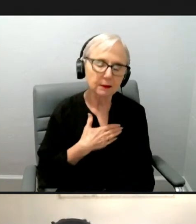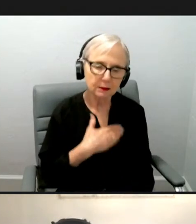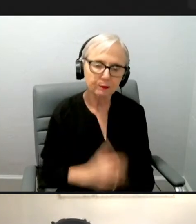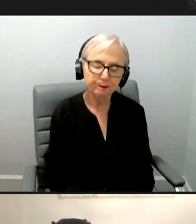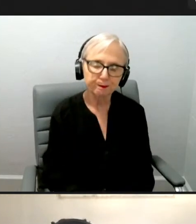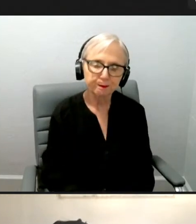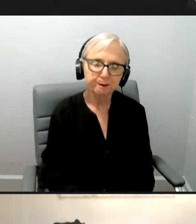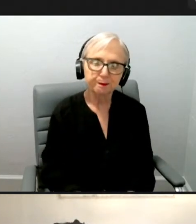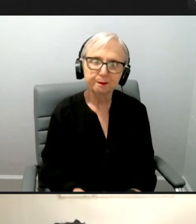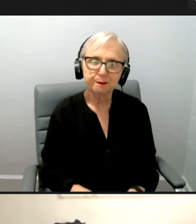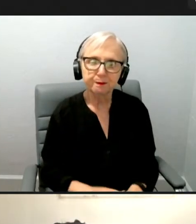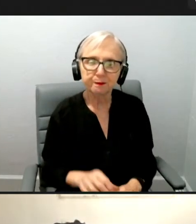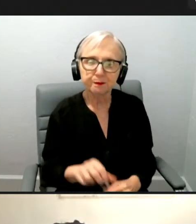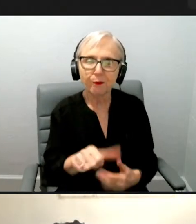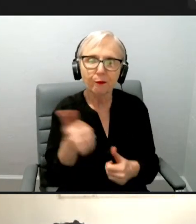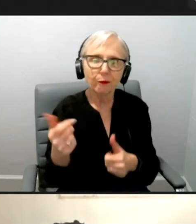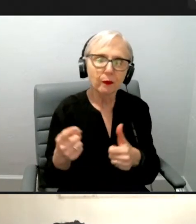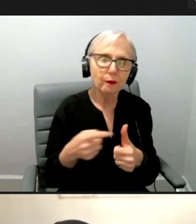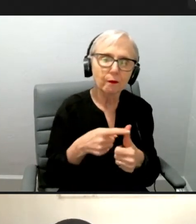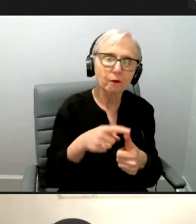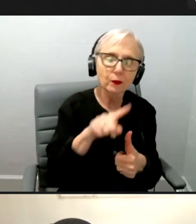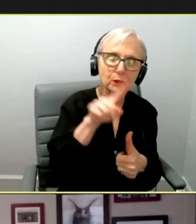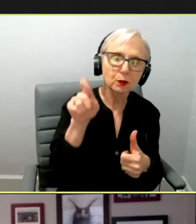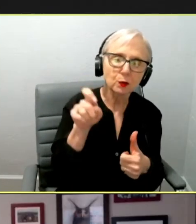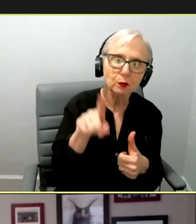All right, any other first questions?